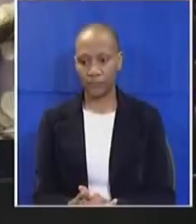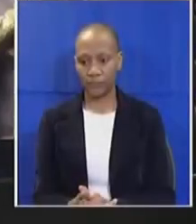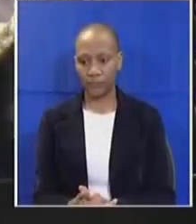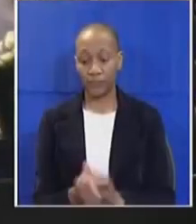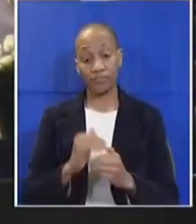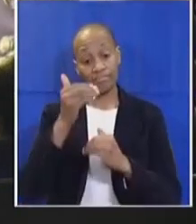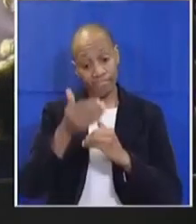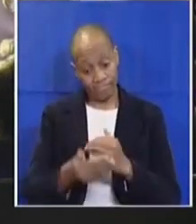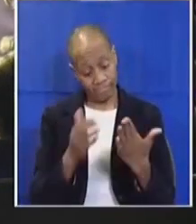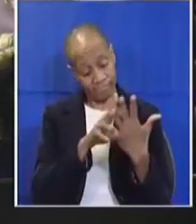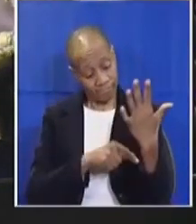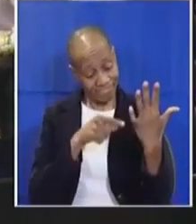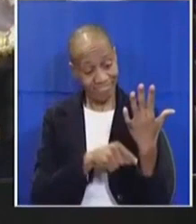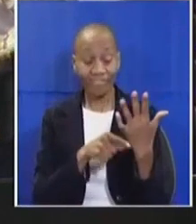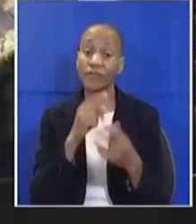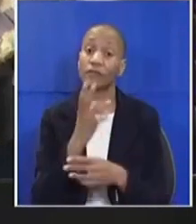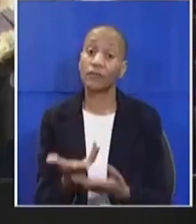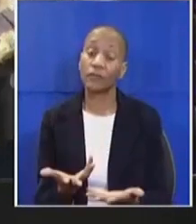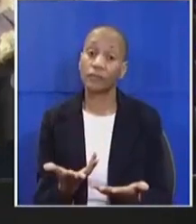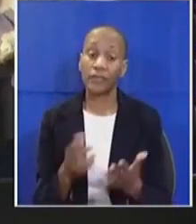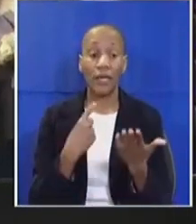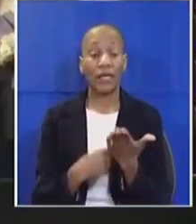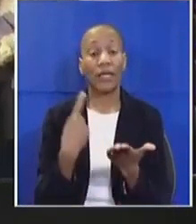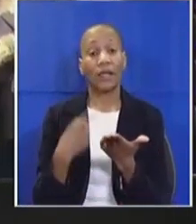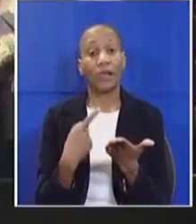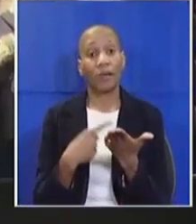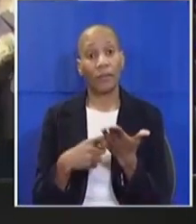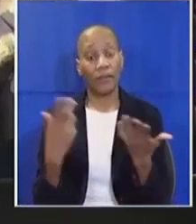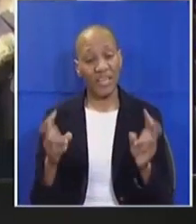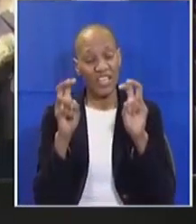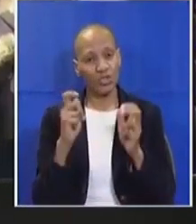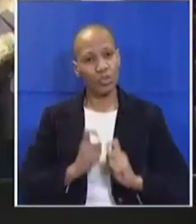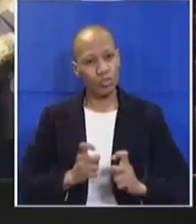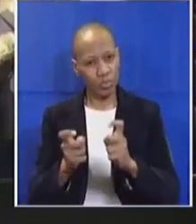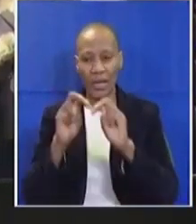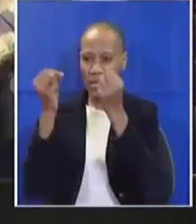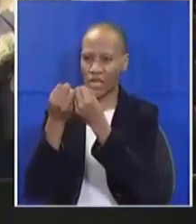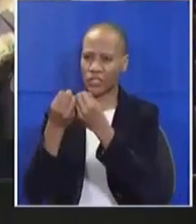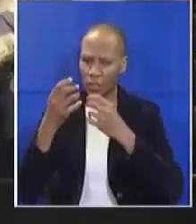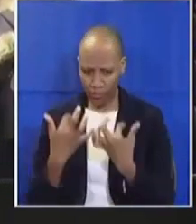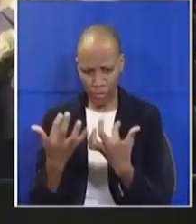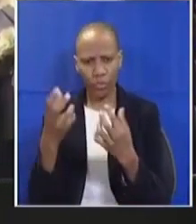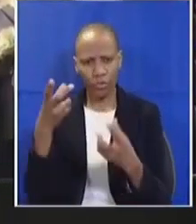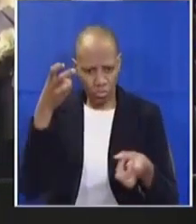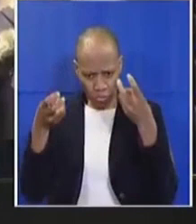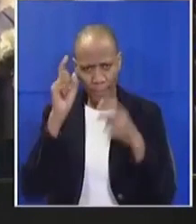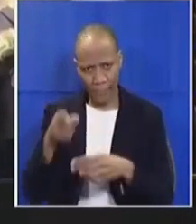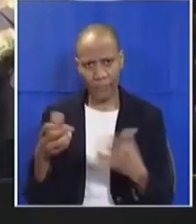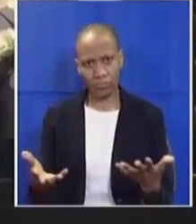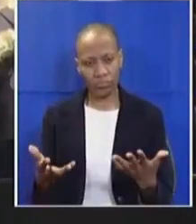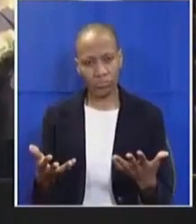The next item on the order paper is the debate on an urgent matter of national public importance